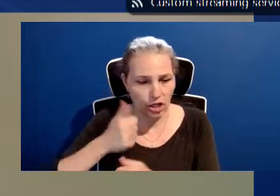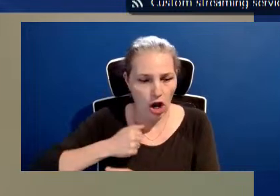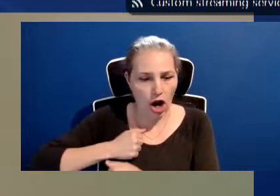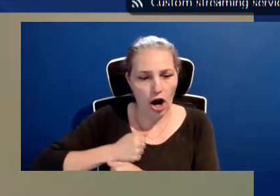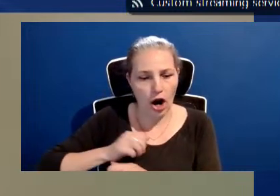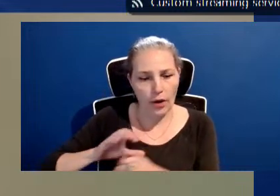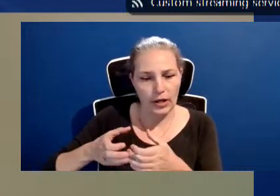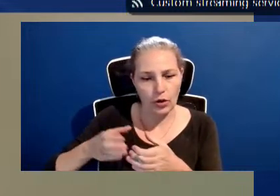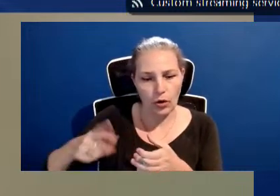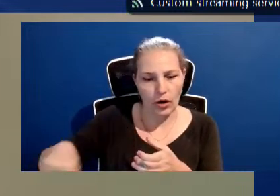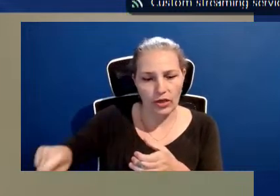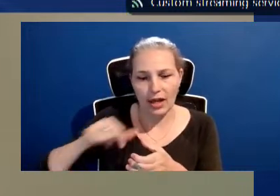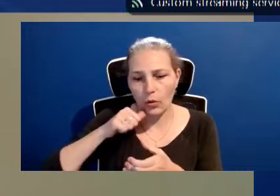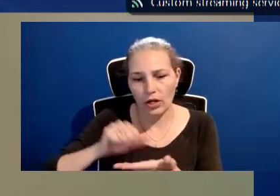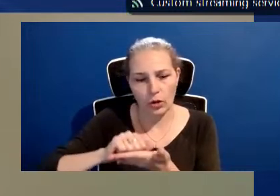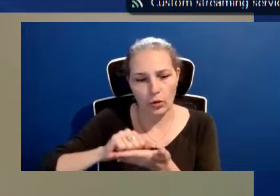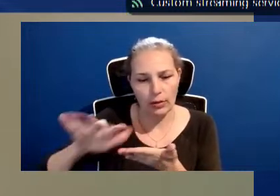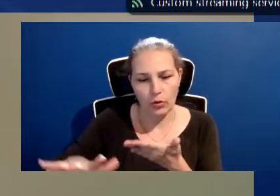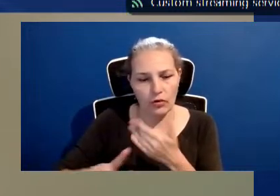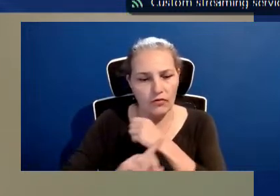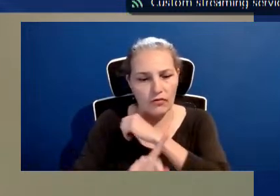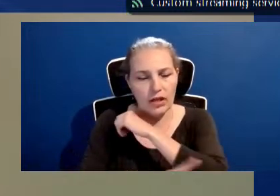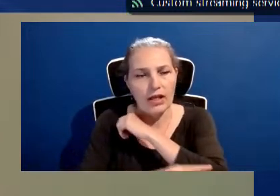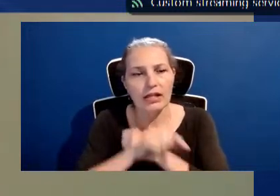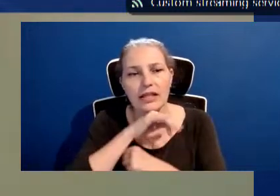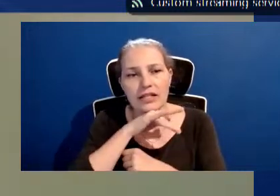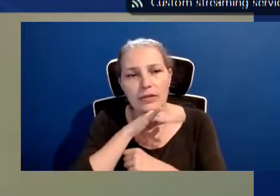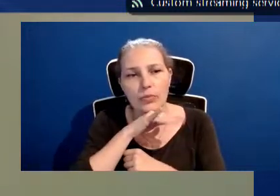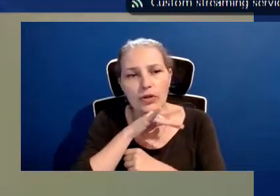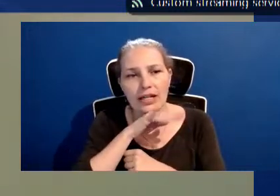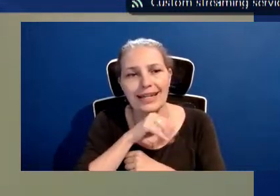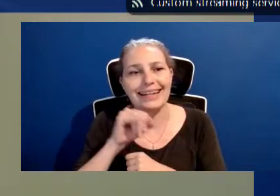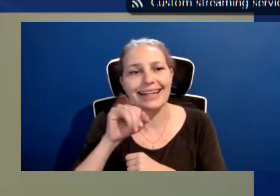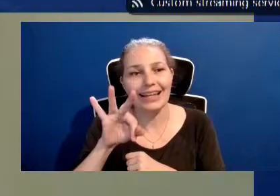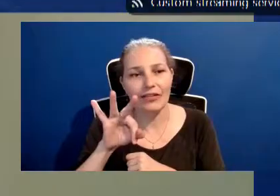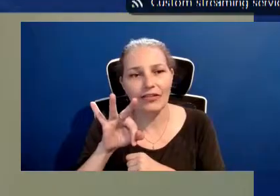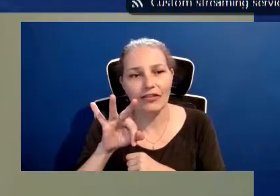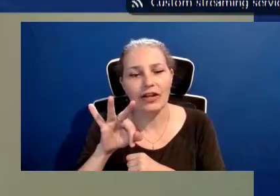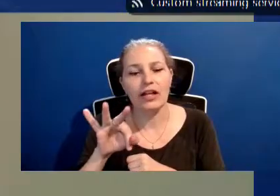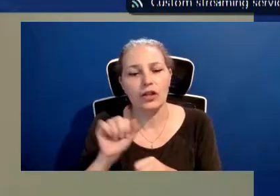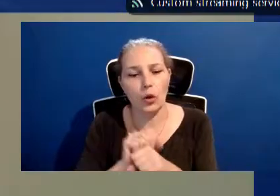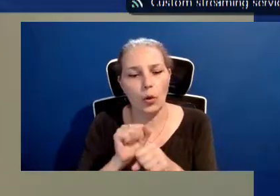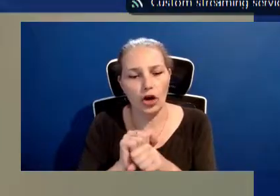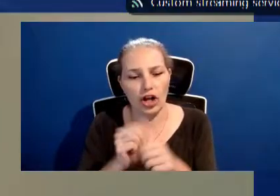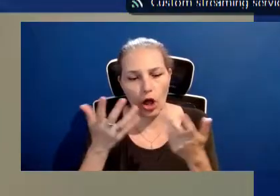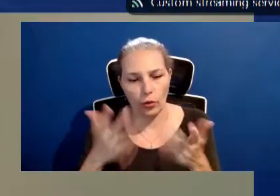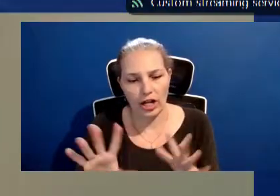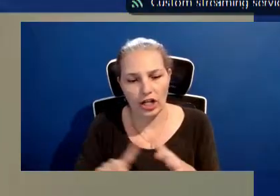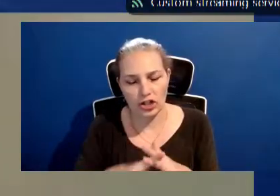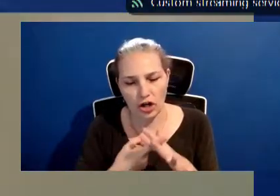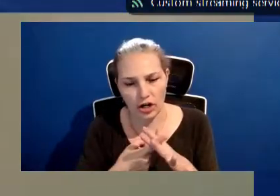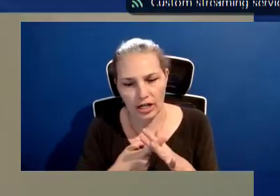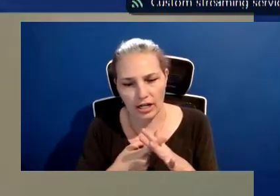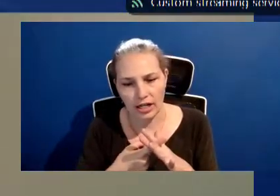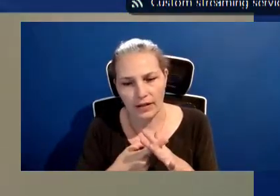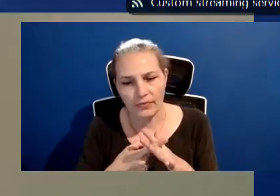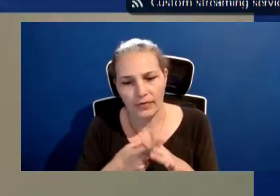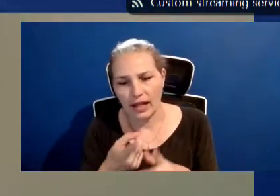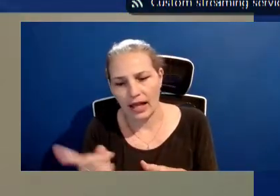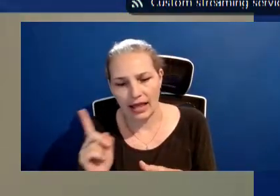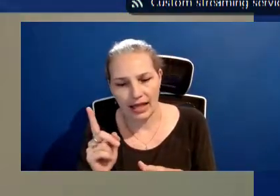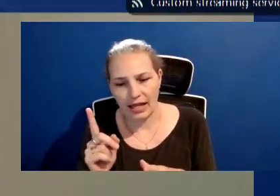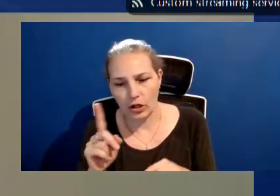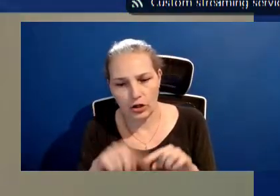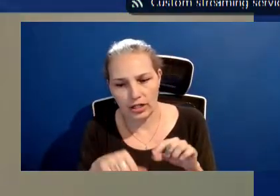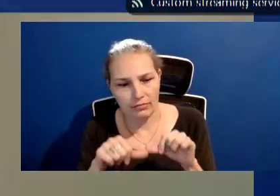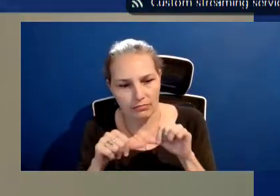not remove debris from a property if the work had already started. So, being that they had not been able to move